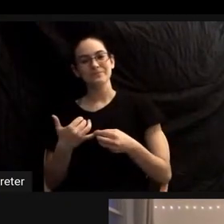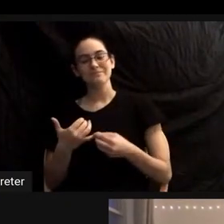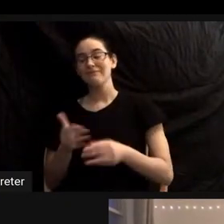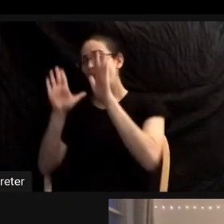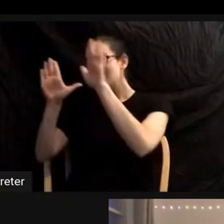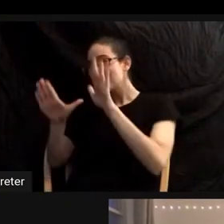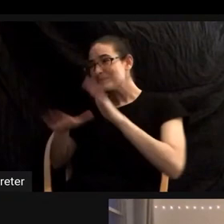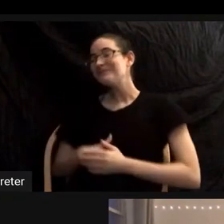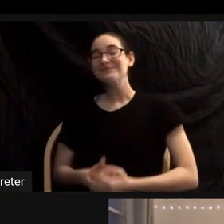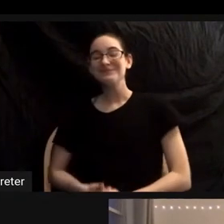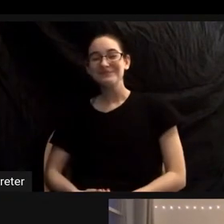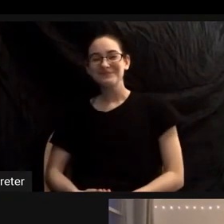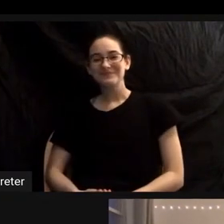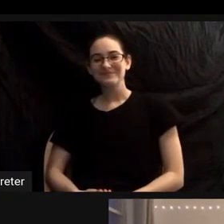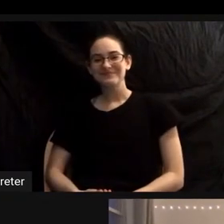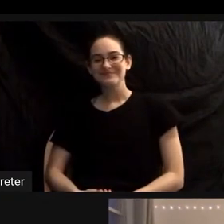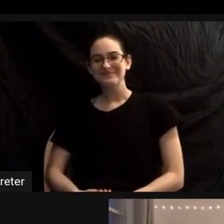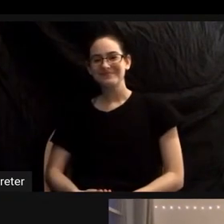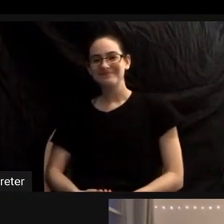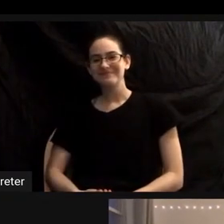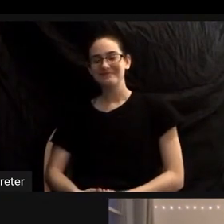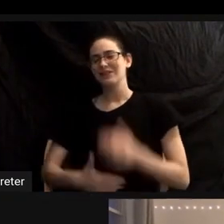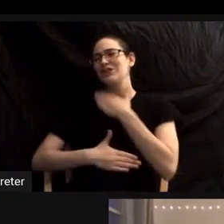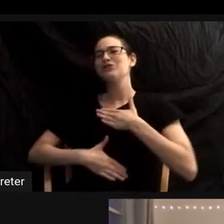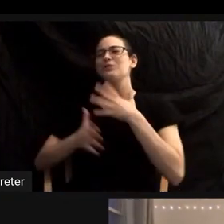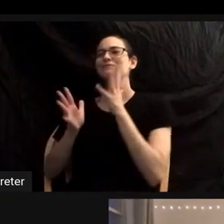Sweet. I just love hearing about you.